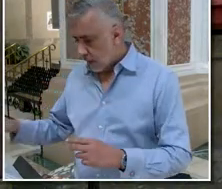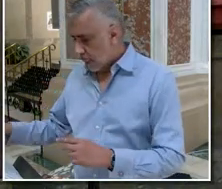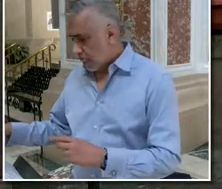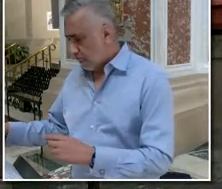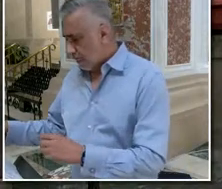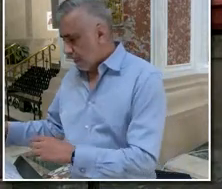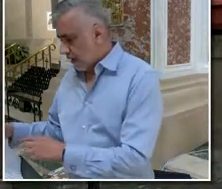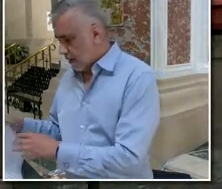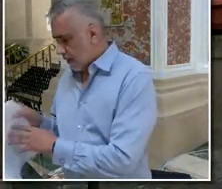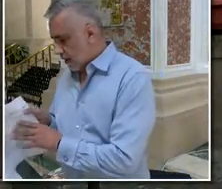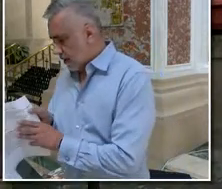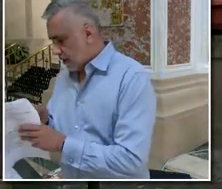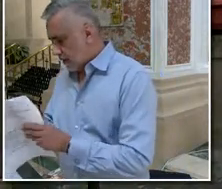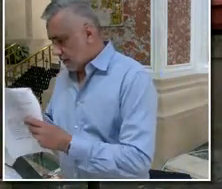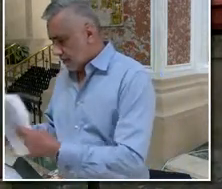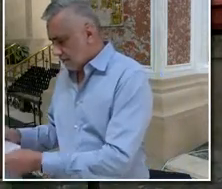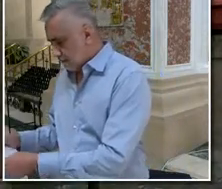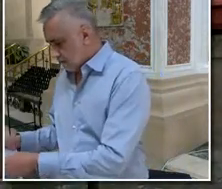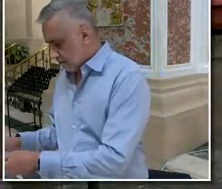Amen.